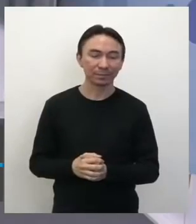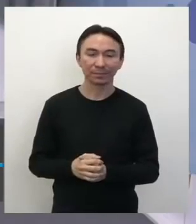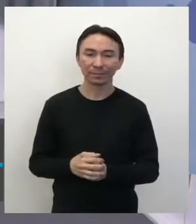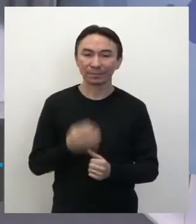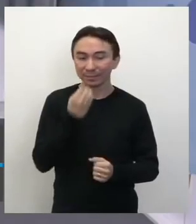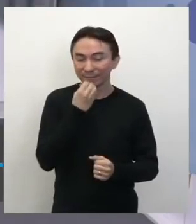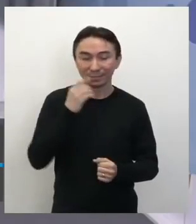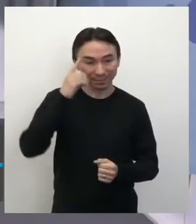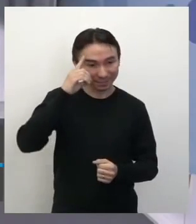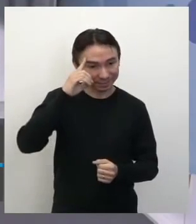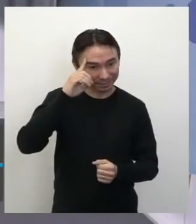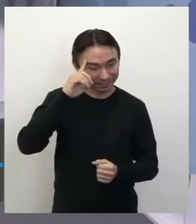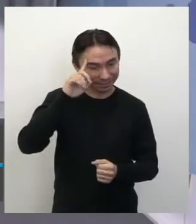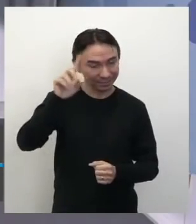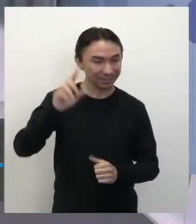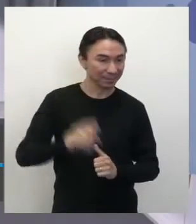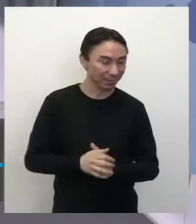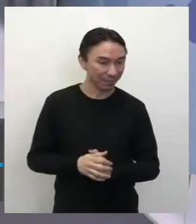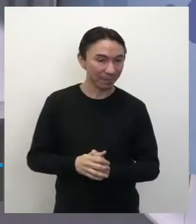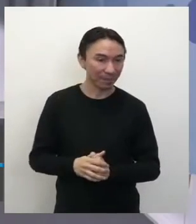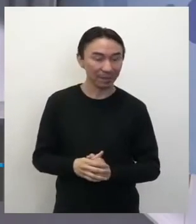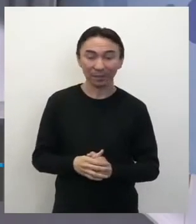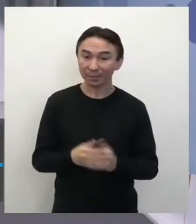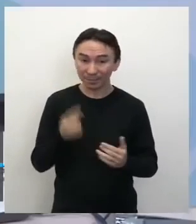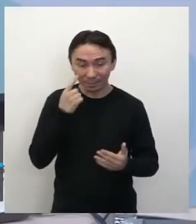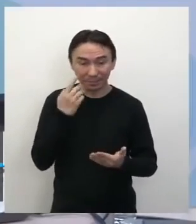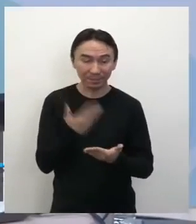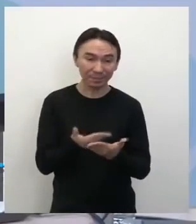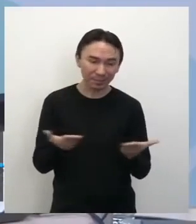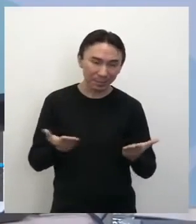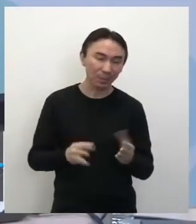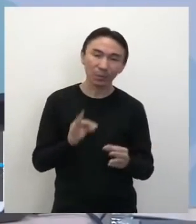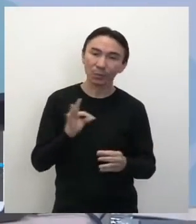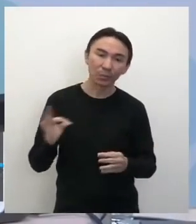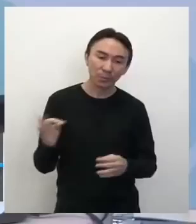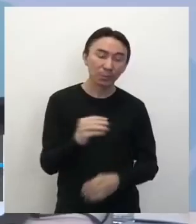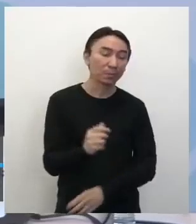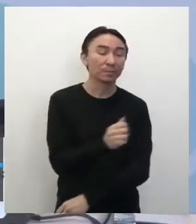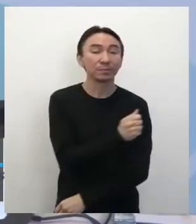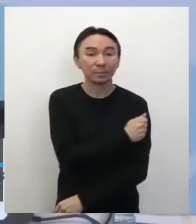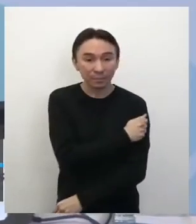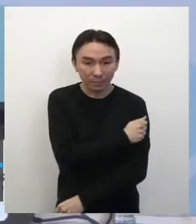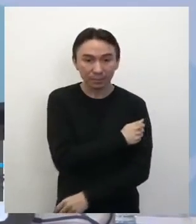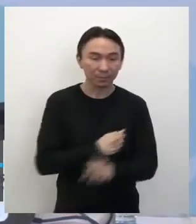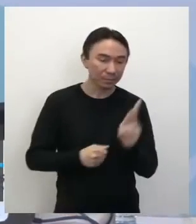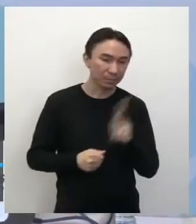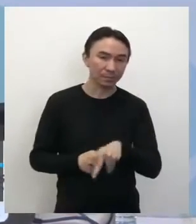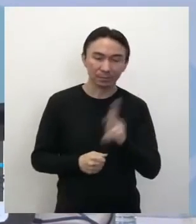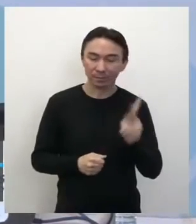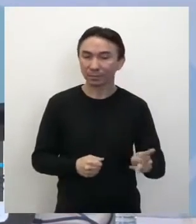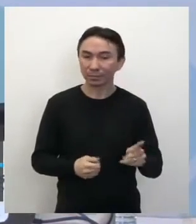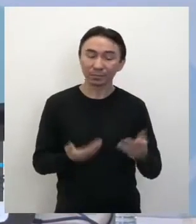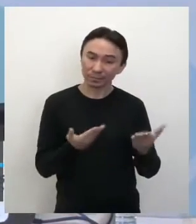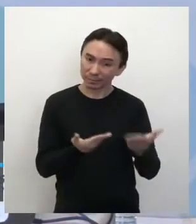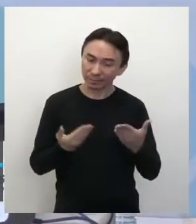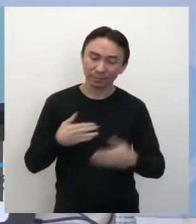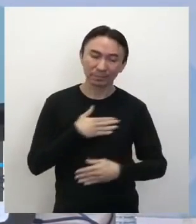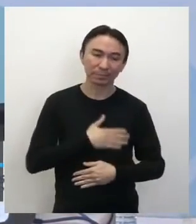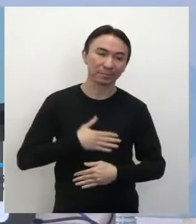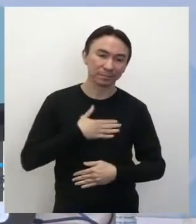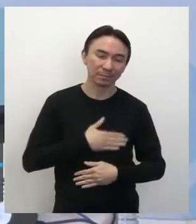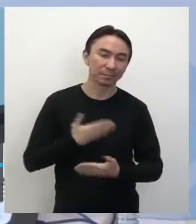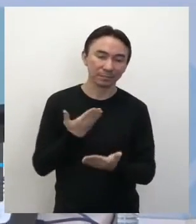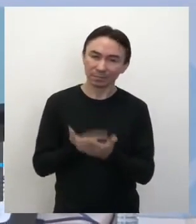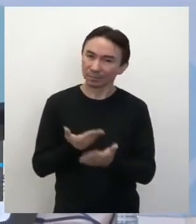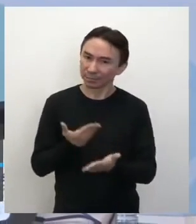that's great. Great. Good morning, all students and teachers of the 8th grade. Welcome to another English class. And let's have